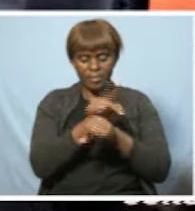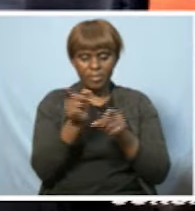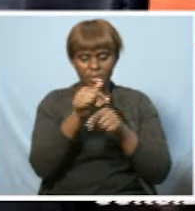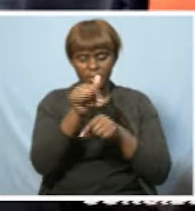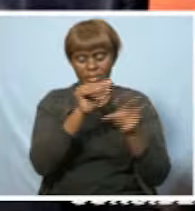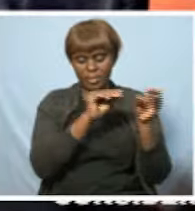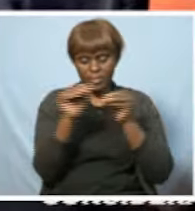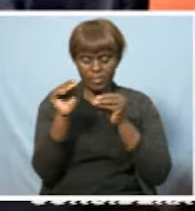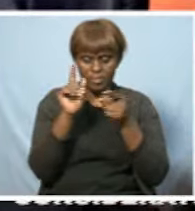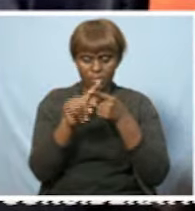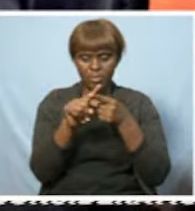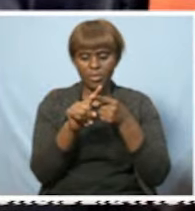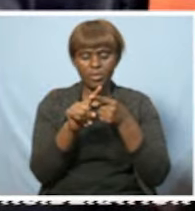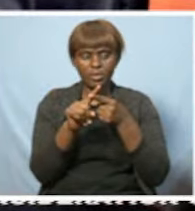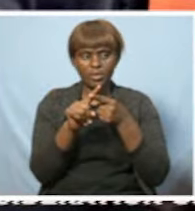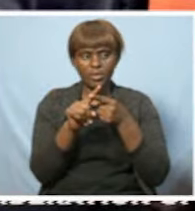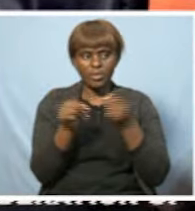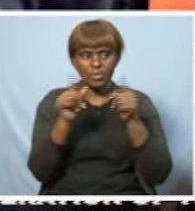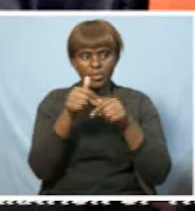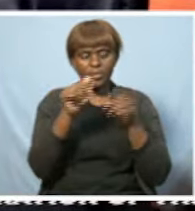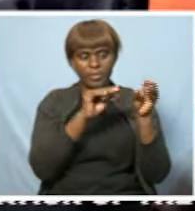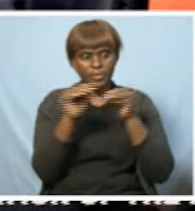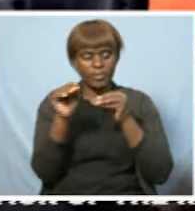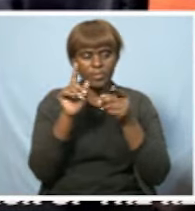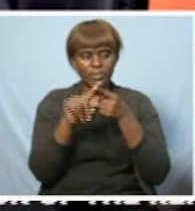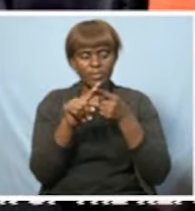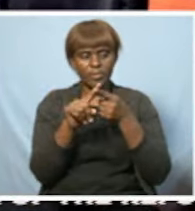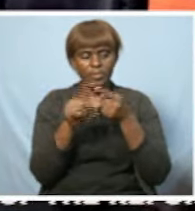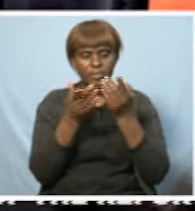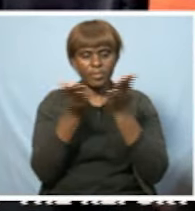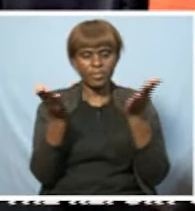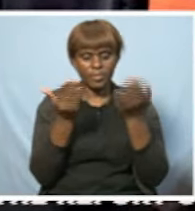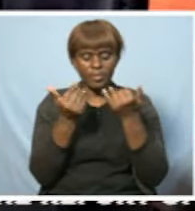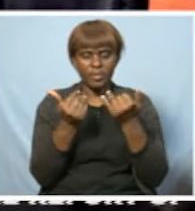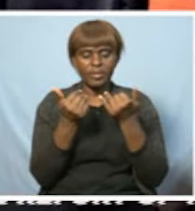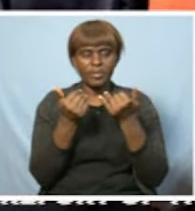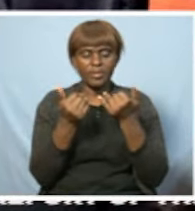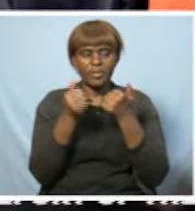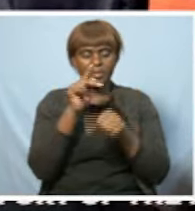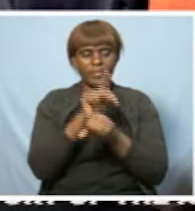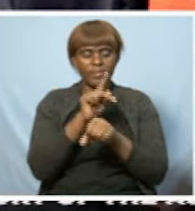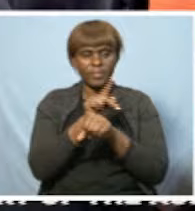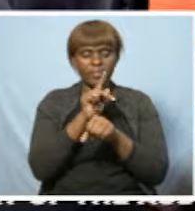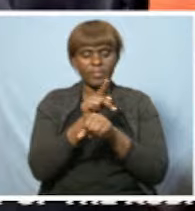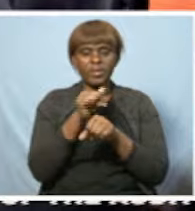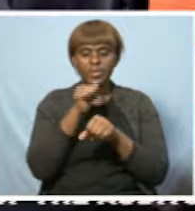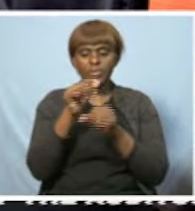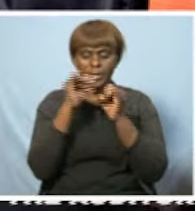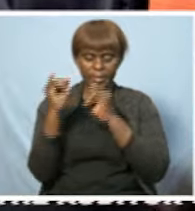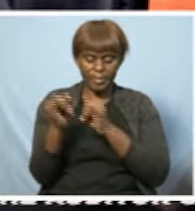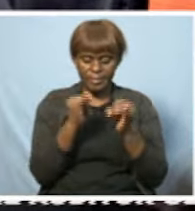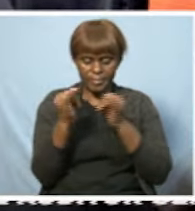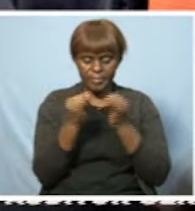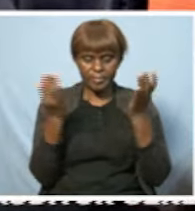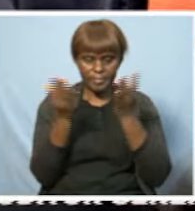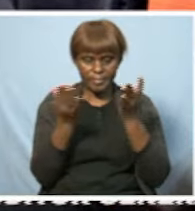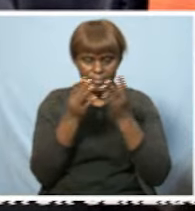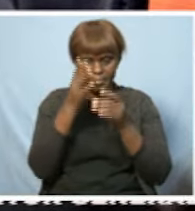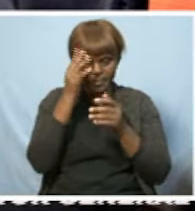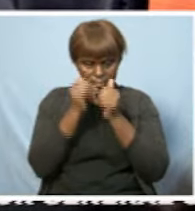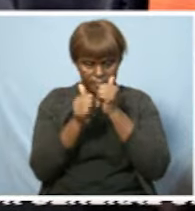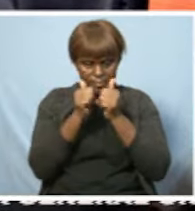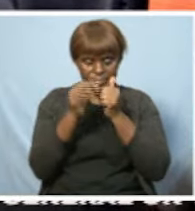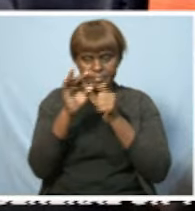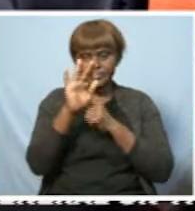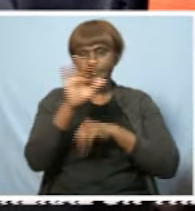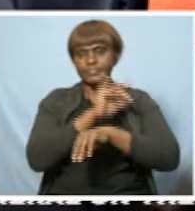to page, what page is that, where projects have not been implemented because of lack